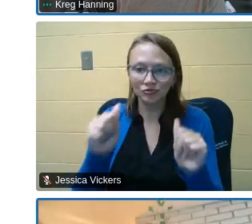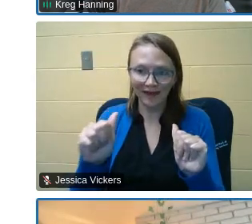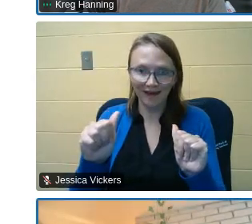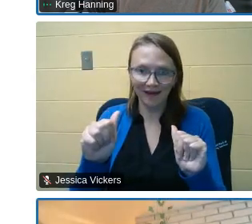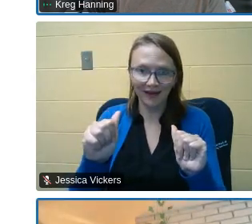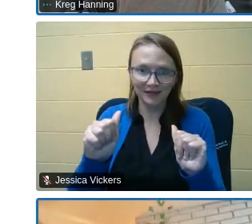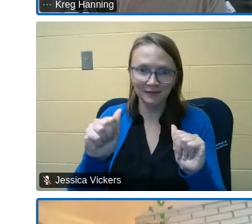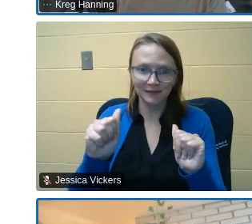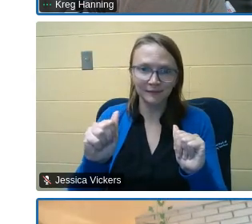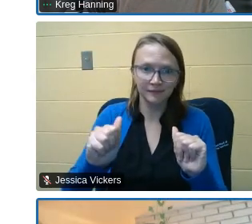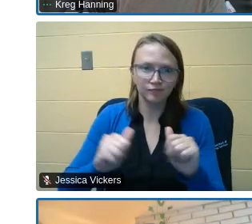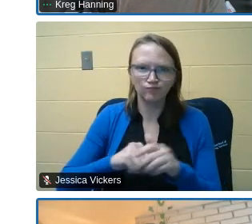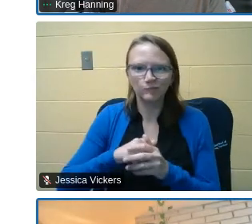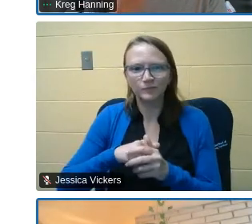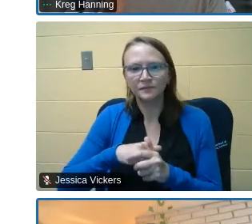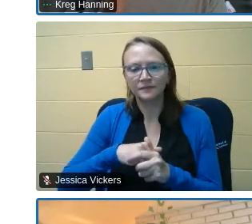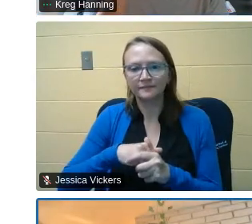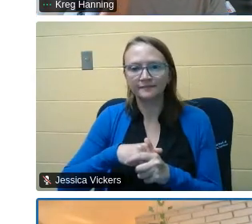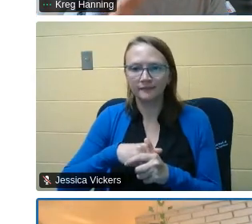about these?